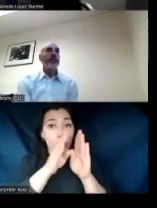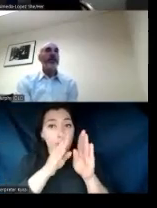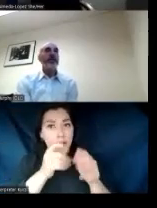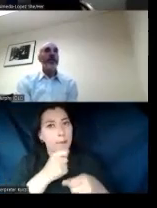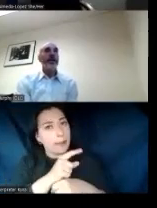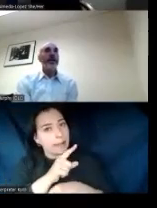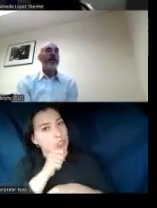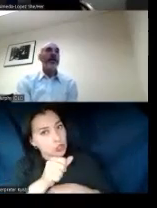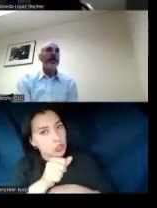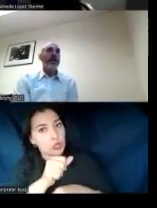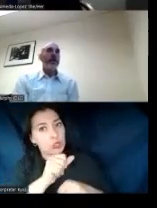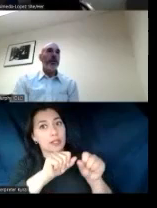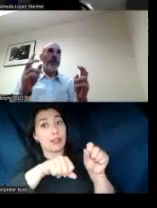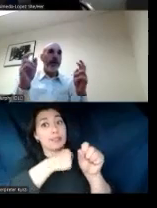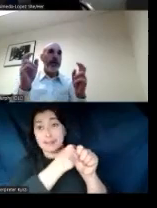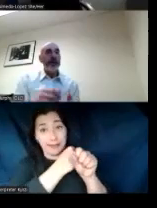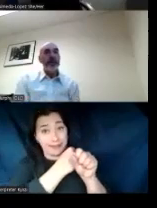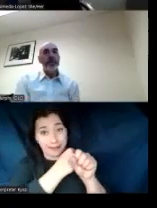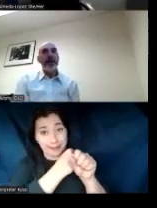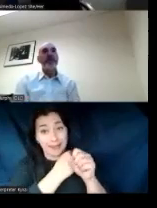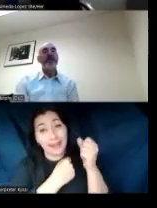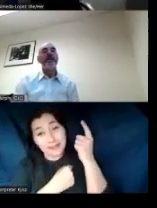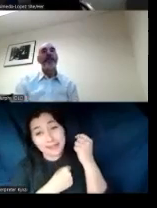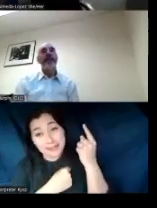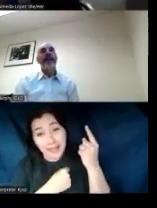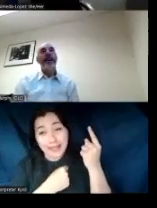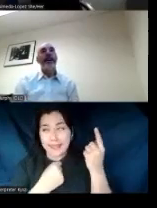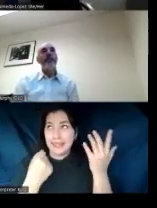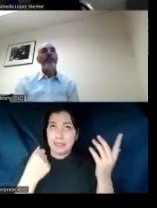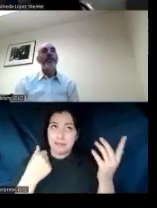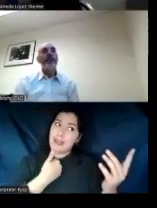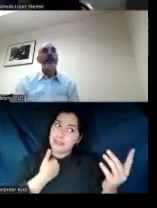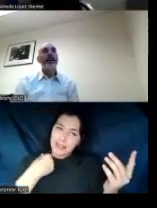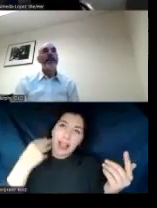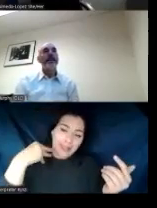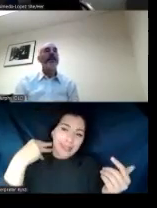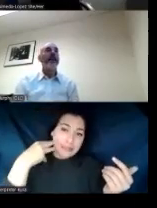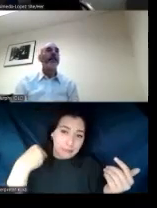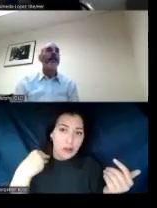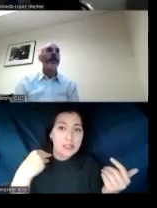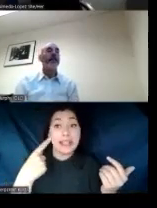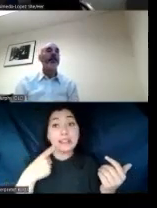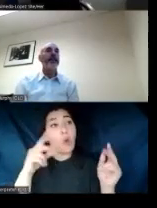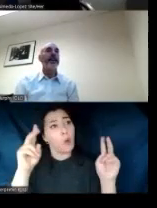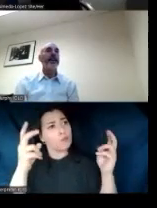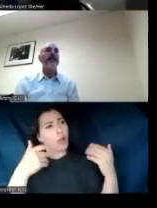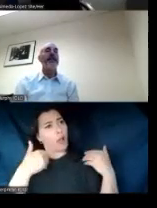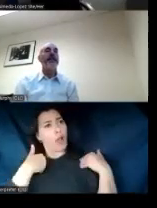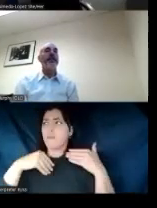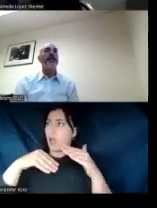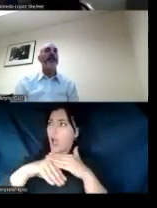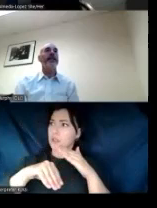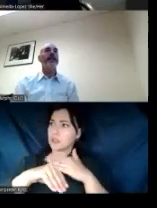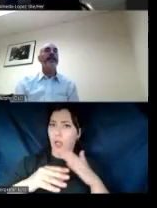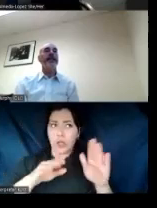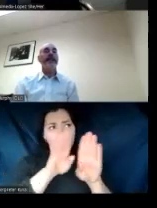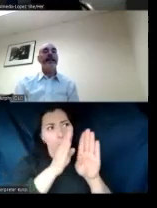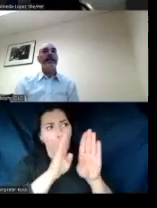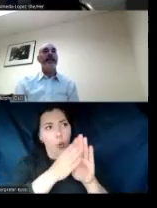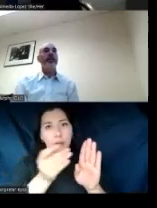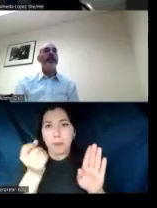encountered situations where there's a quote unquote accessible entrance, but it's locked and a person can't